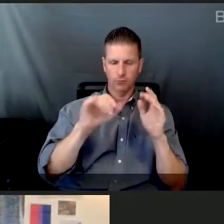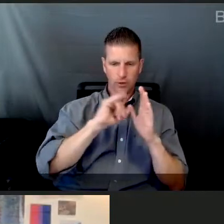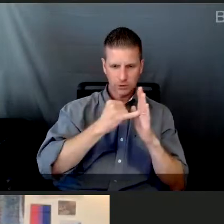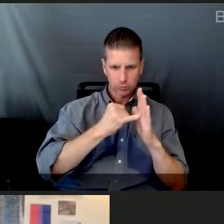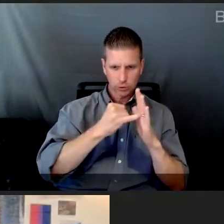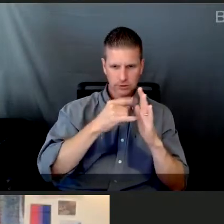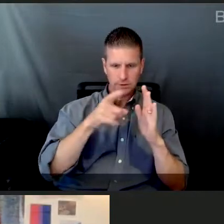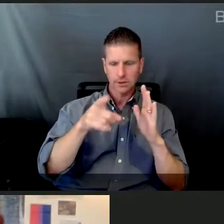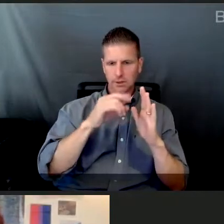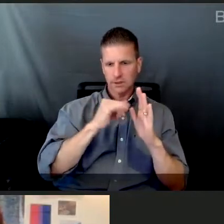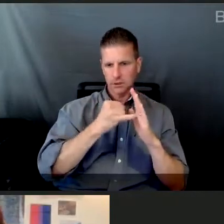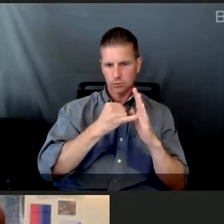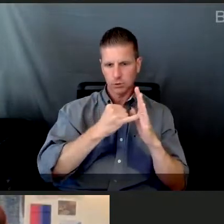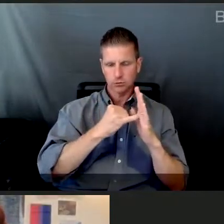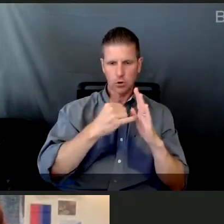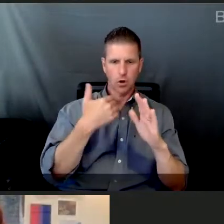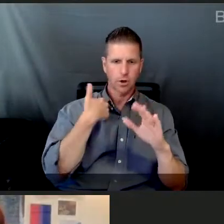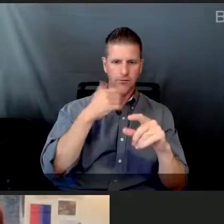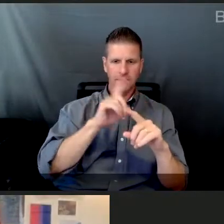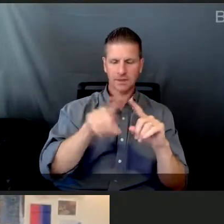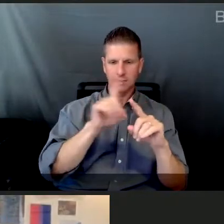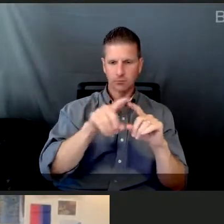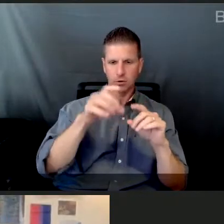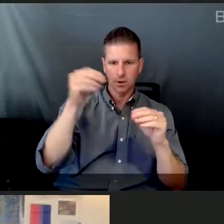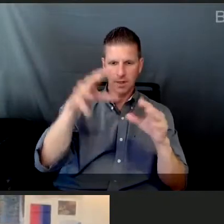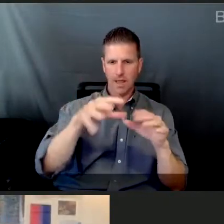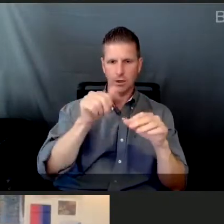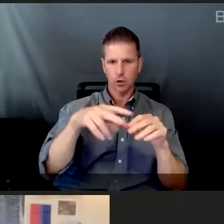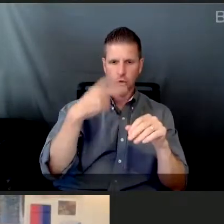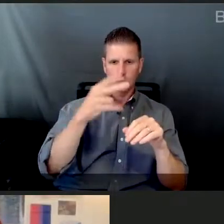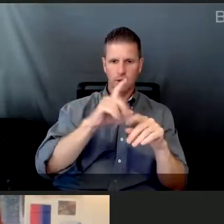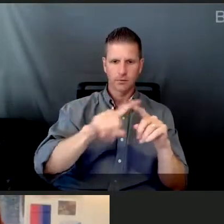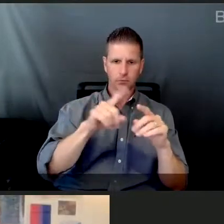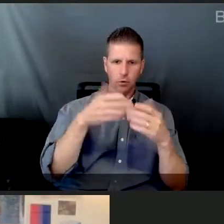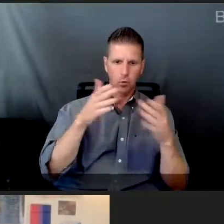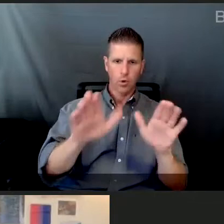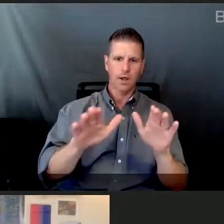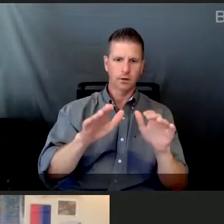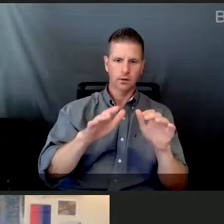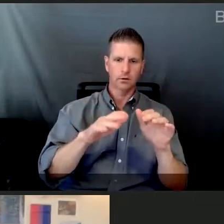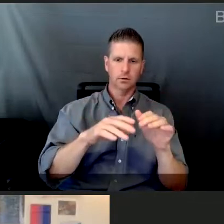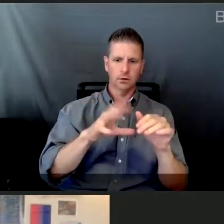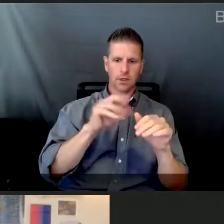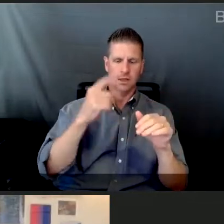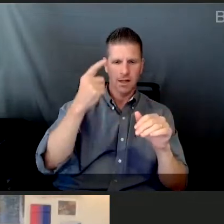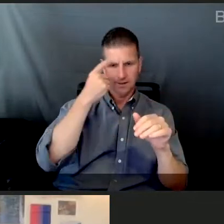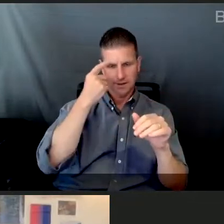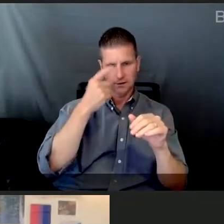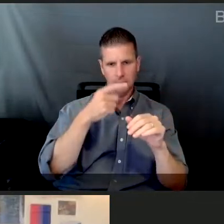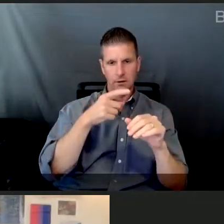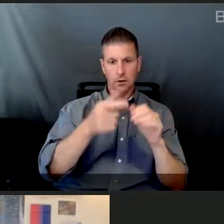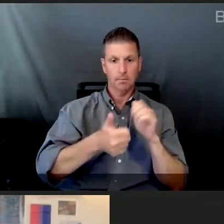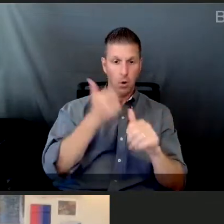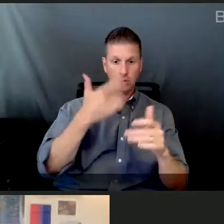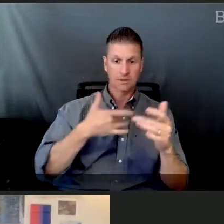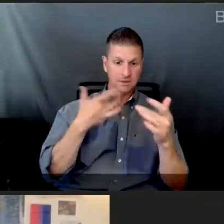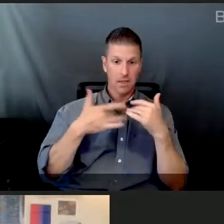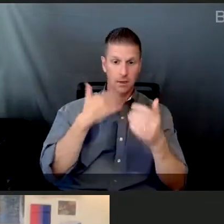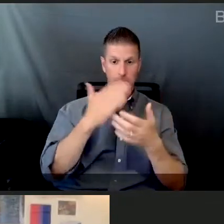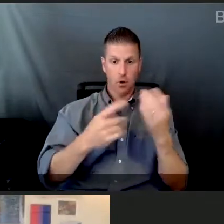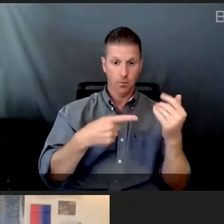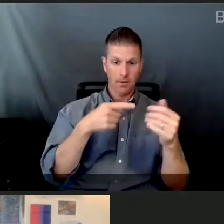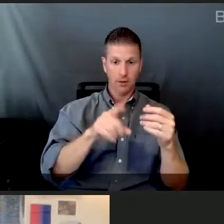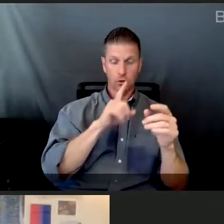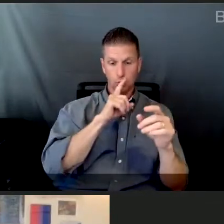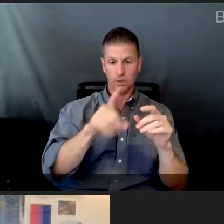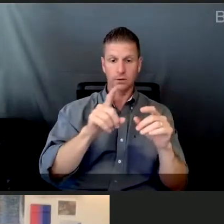instruments all have different kinds of light that they can look at and the different ways of spectroscopy. And I think the most exciting parts about these really, really